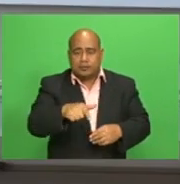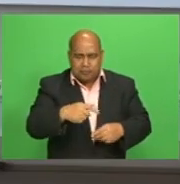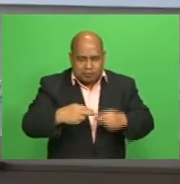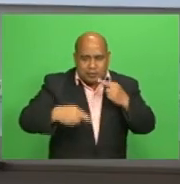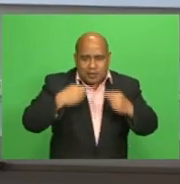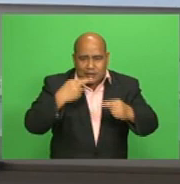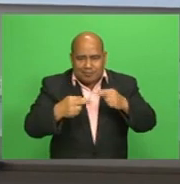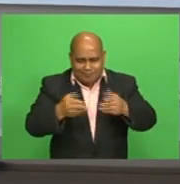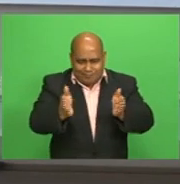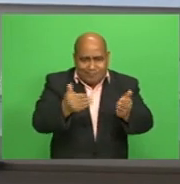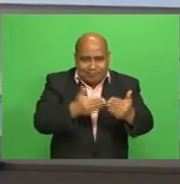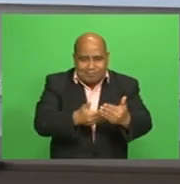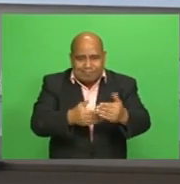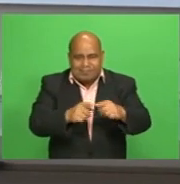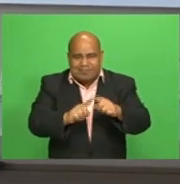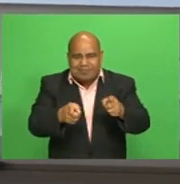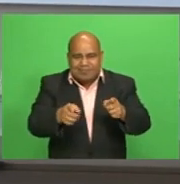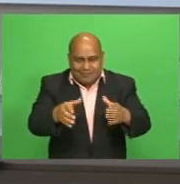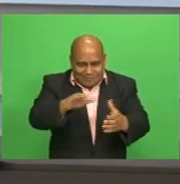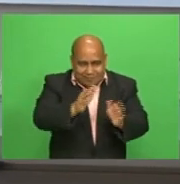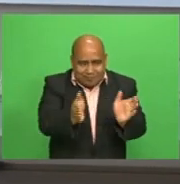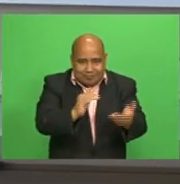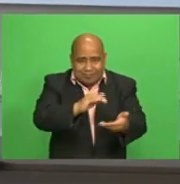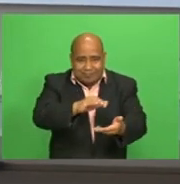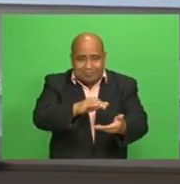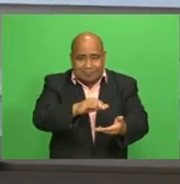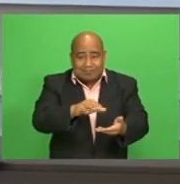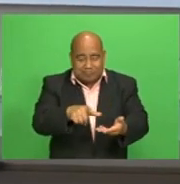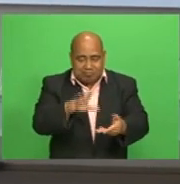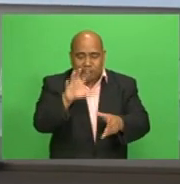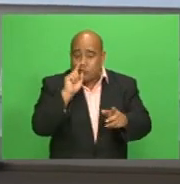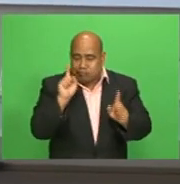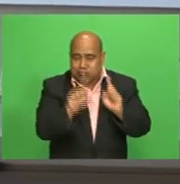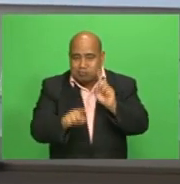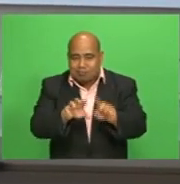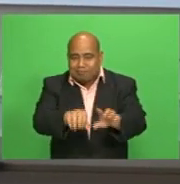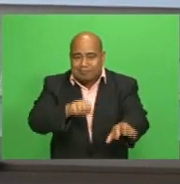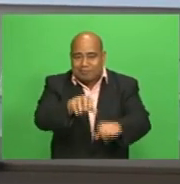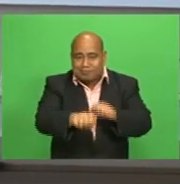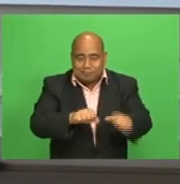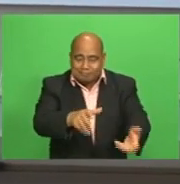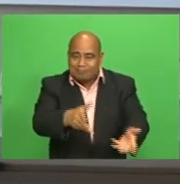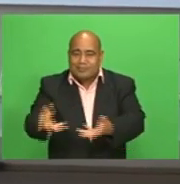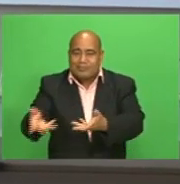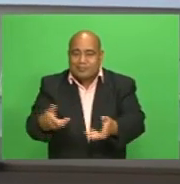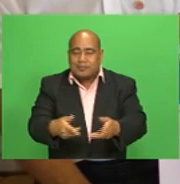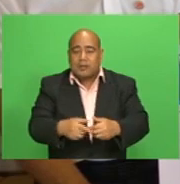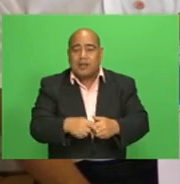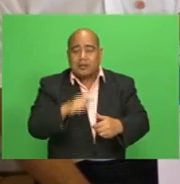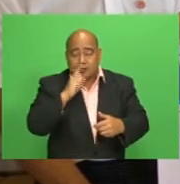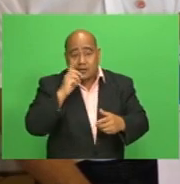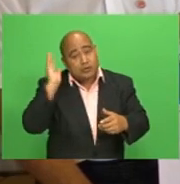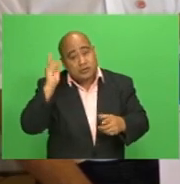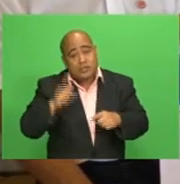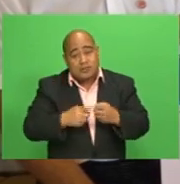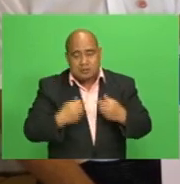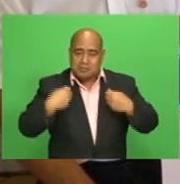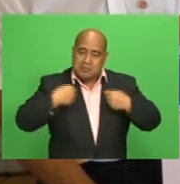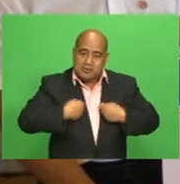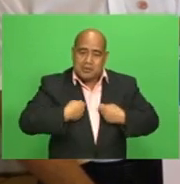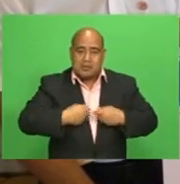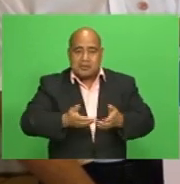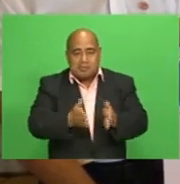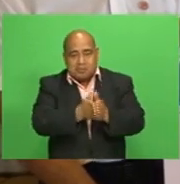The organisation provides scholarships covering basic school supplies, such as school uniforms, shoes, bags, books and